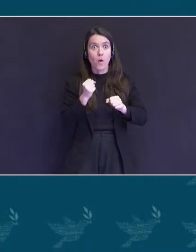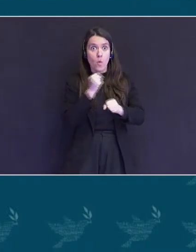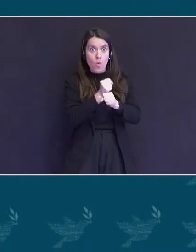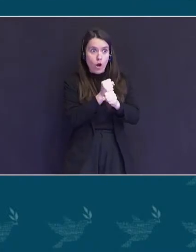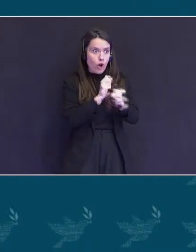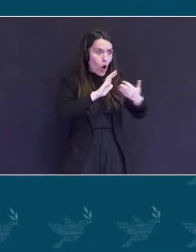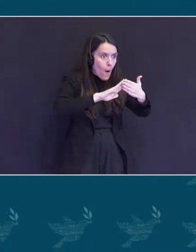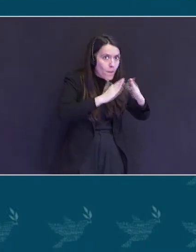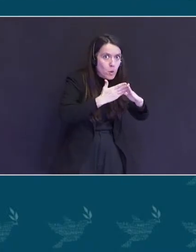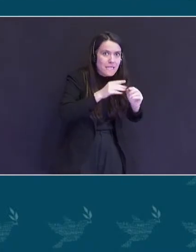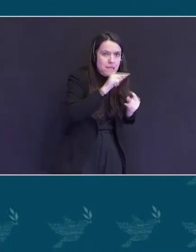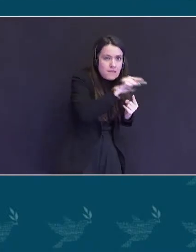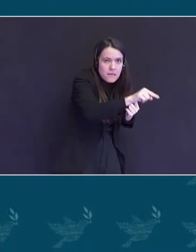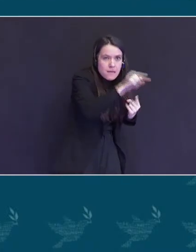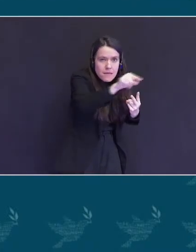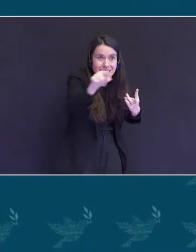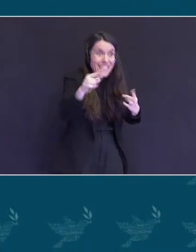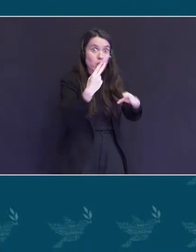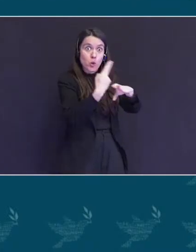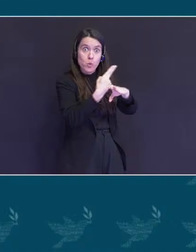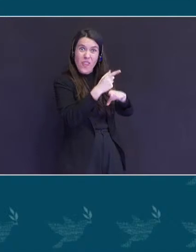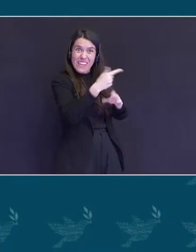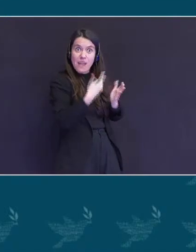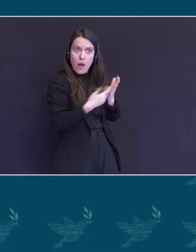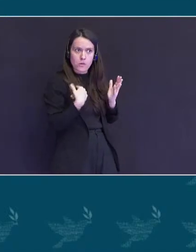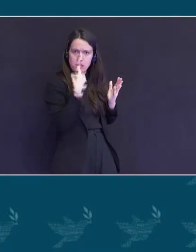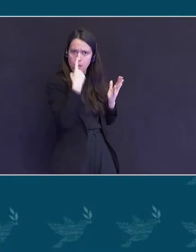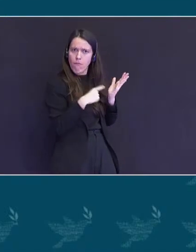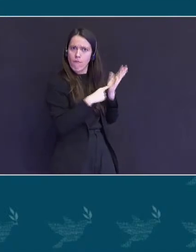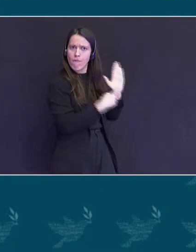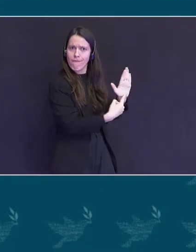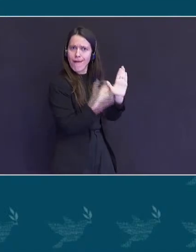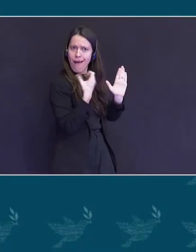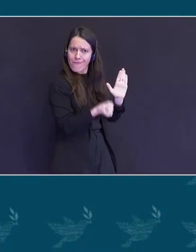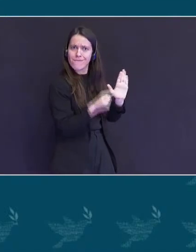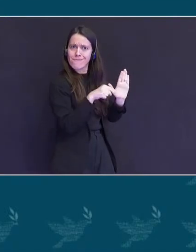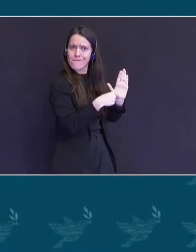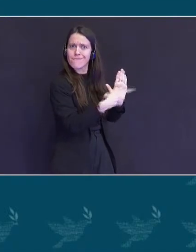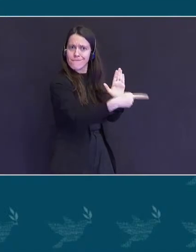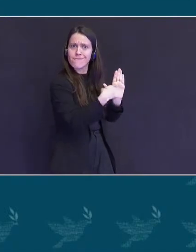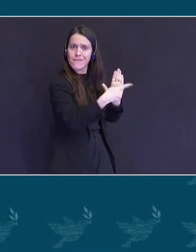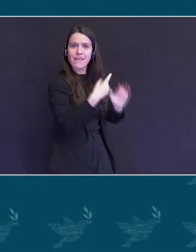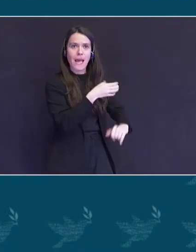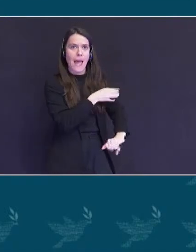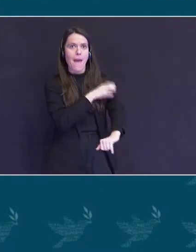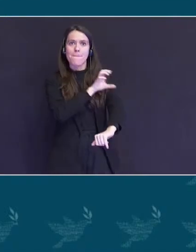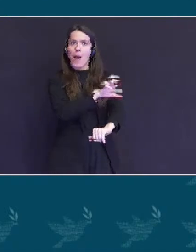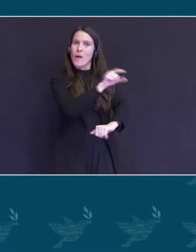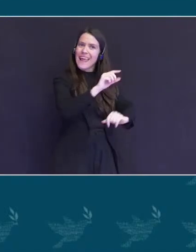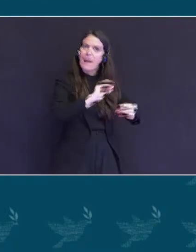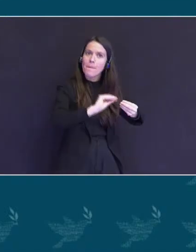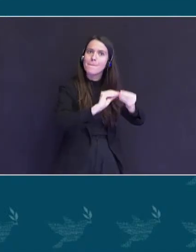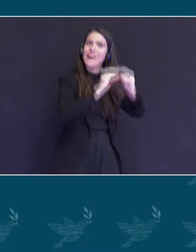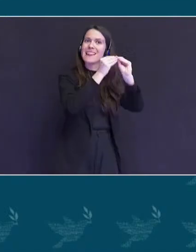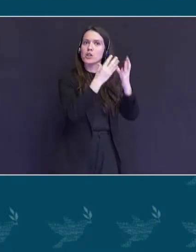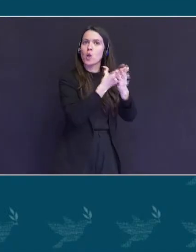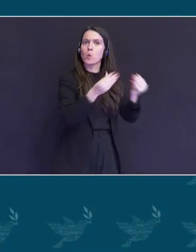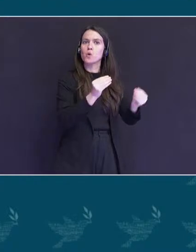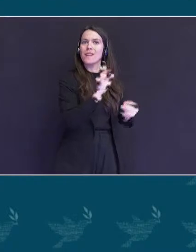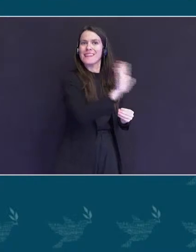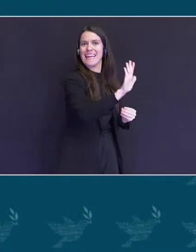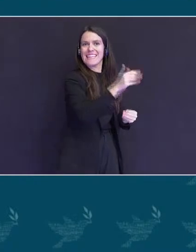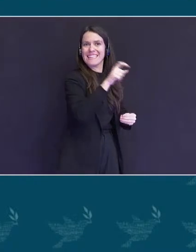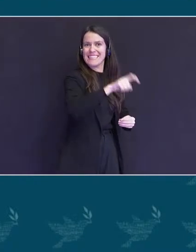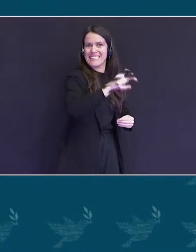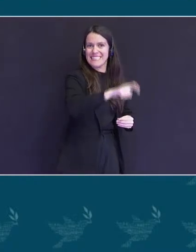community, especially the community who use the language, and empower them to build the solution they need. So